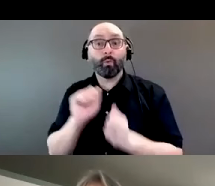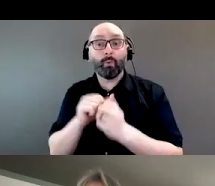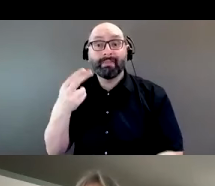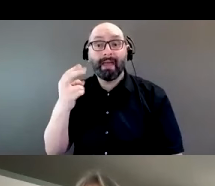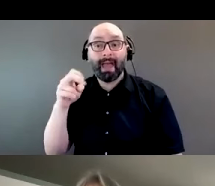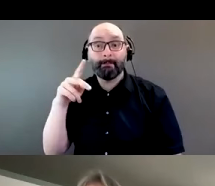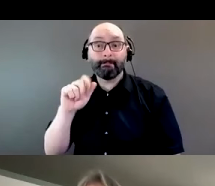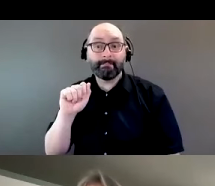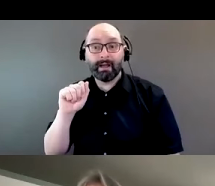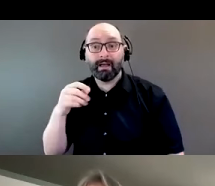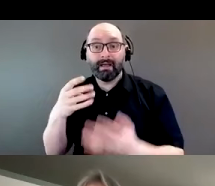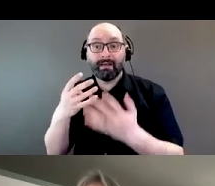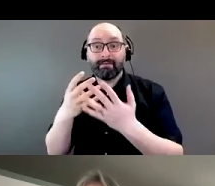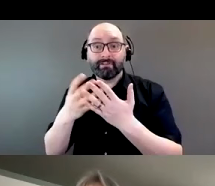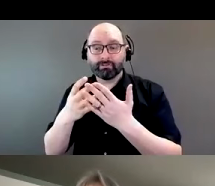that's reusable called Leaf.